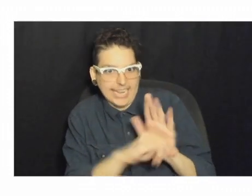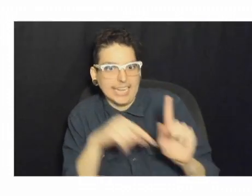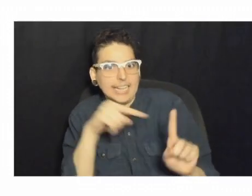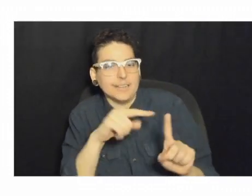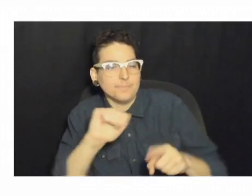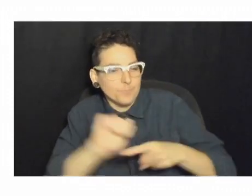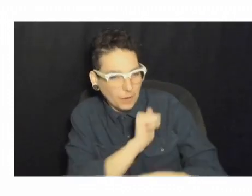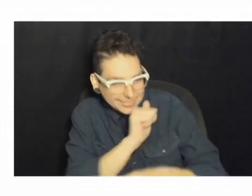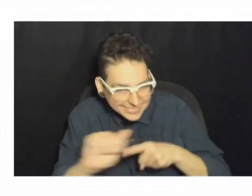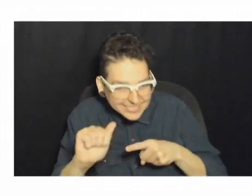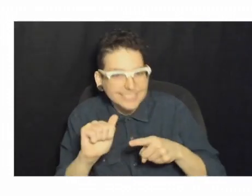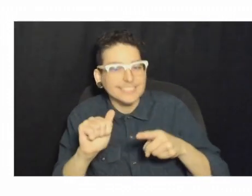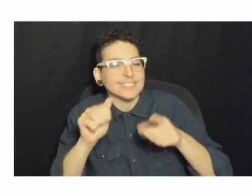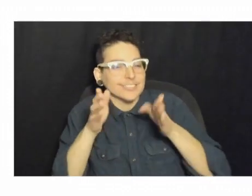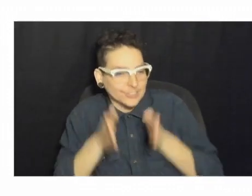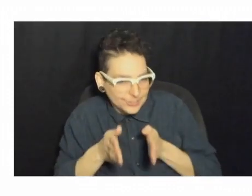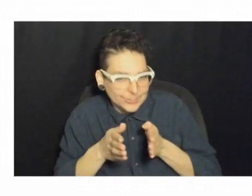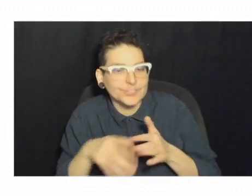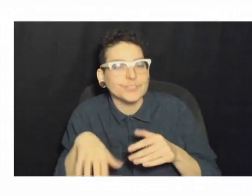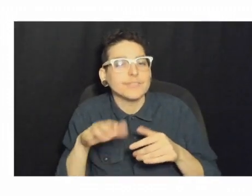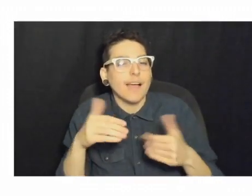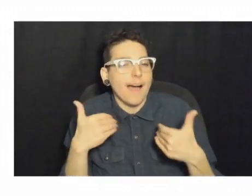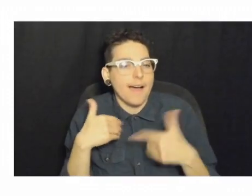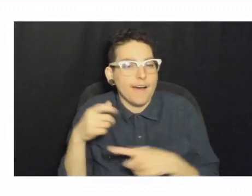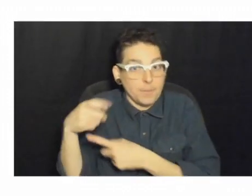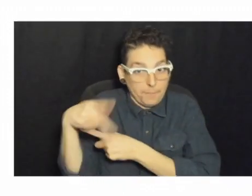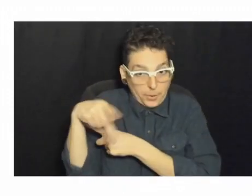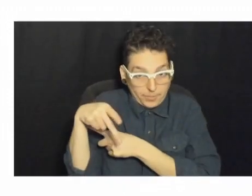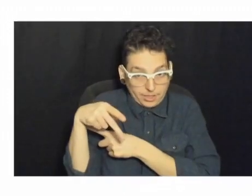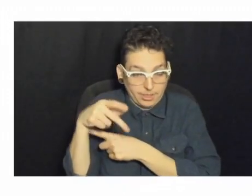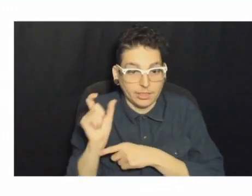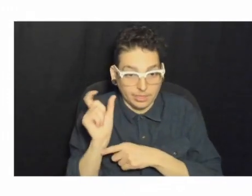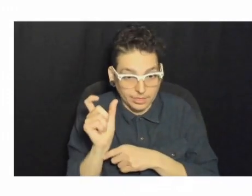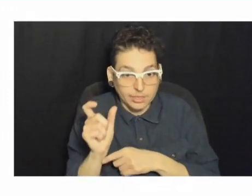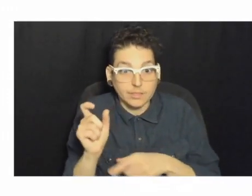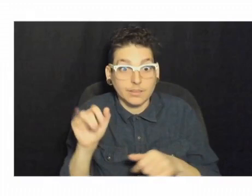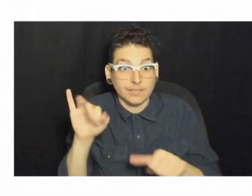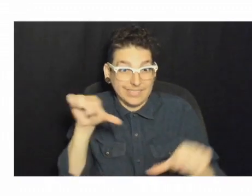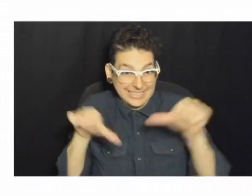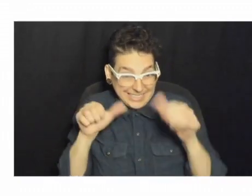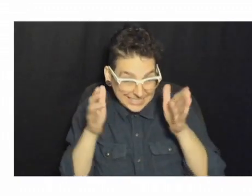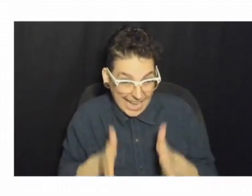stickies. People who work as scientists or researchers are pink.